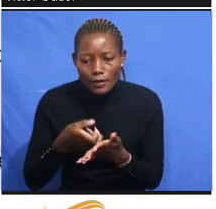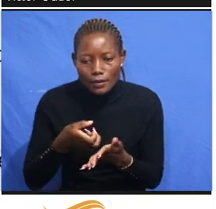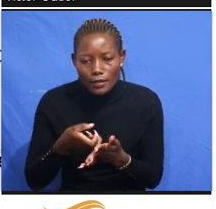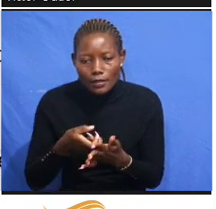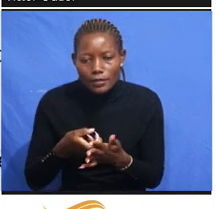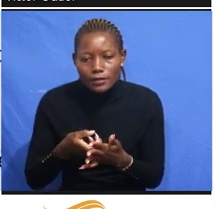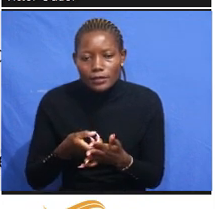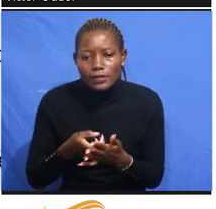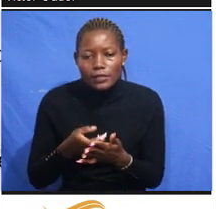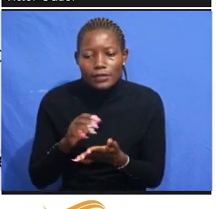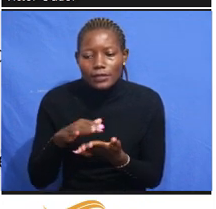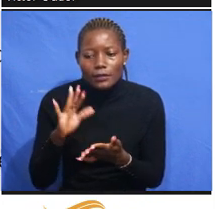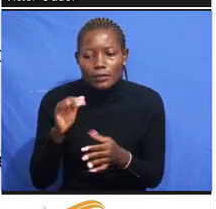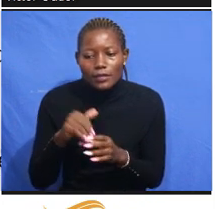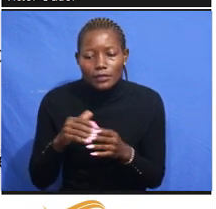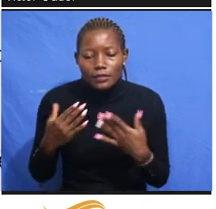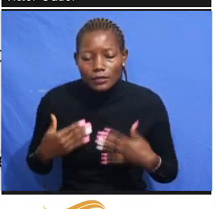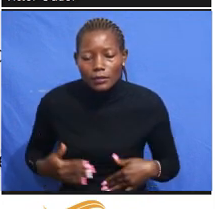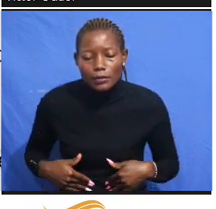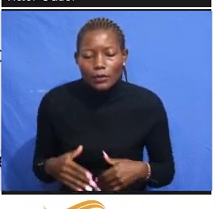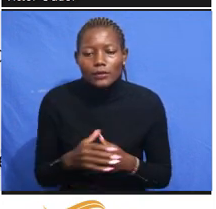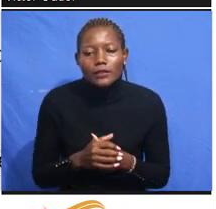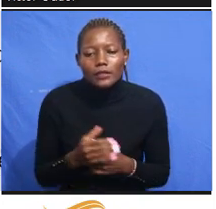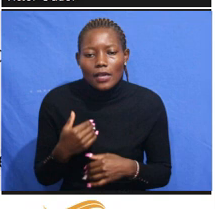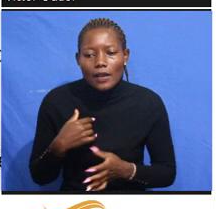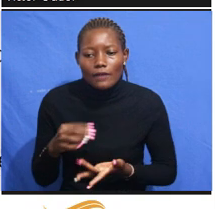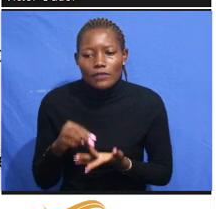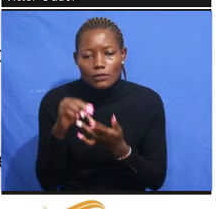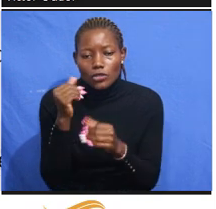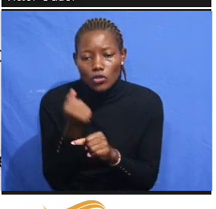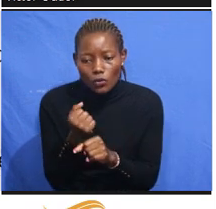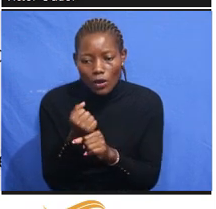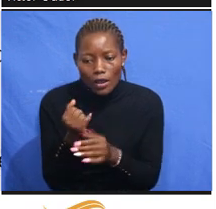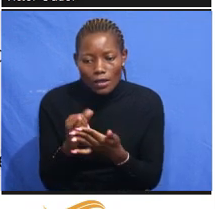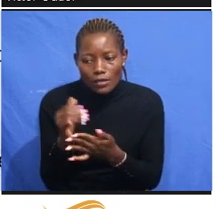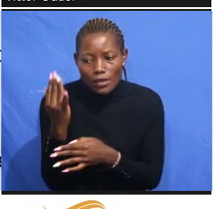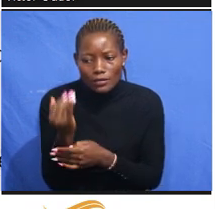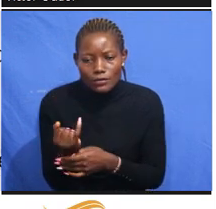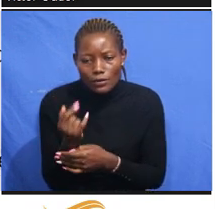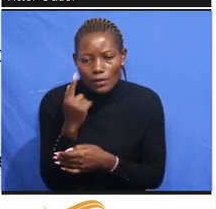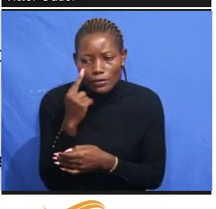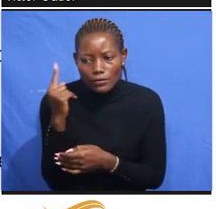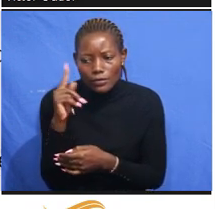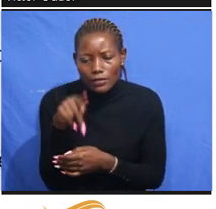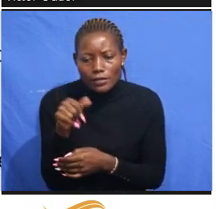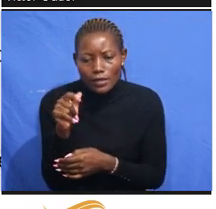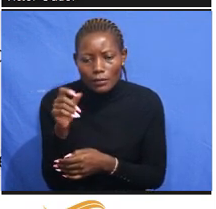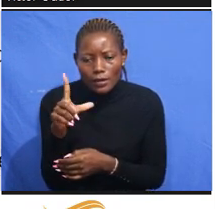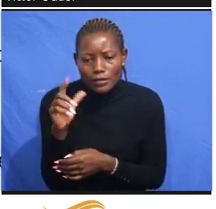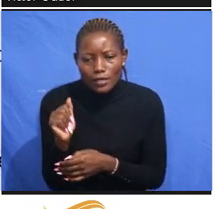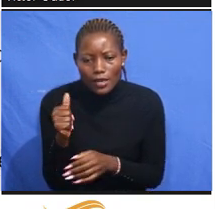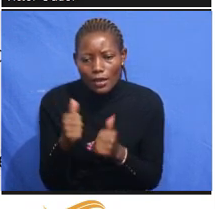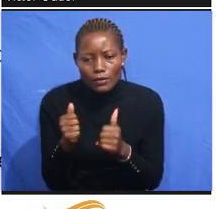largest joint in the body, actually has got a specialized function. That's why you will find the patella, which is the largest